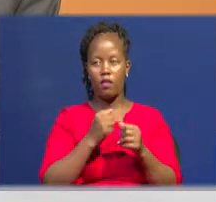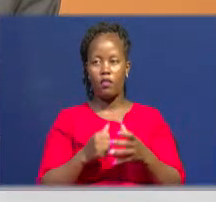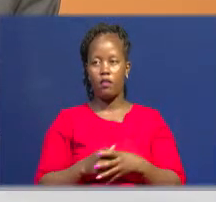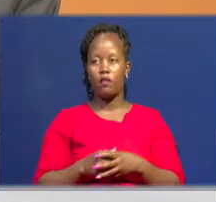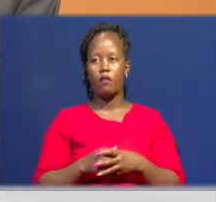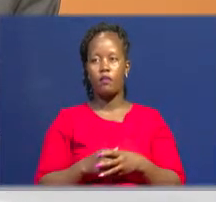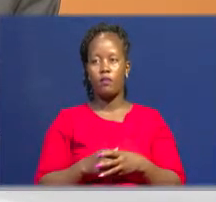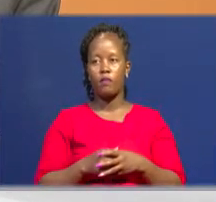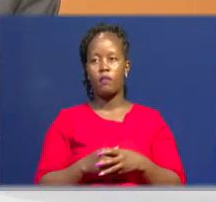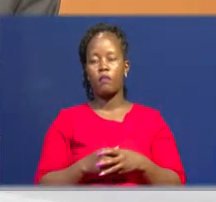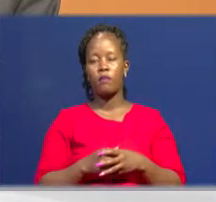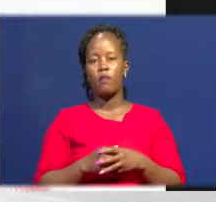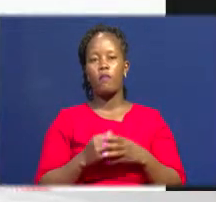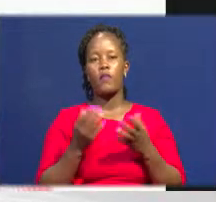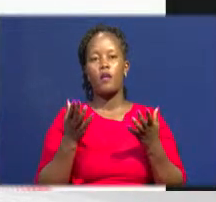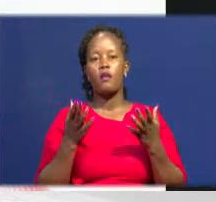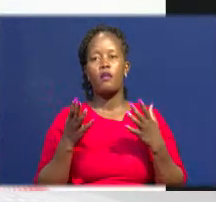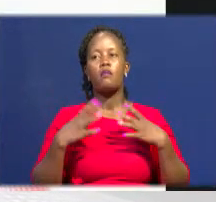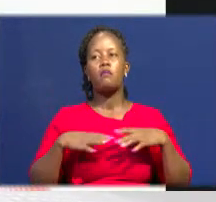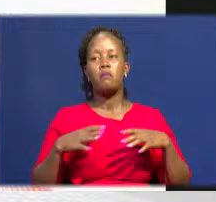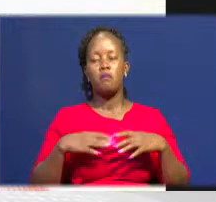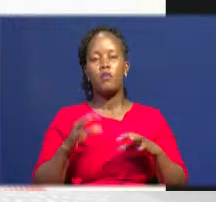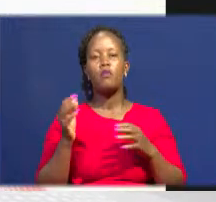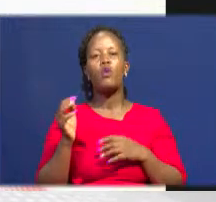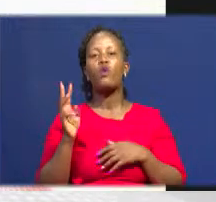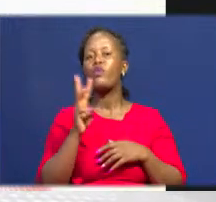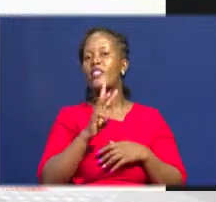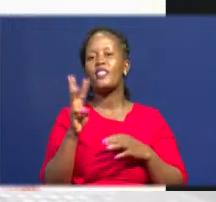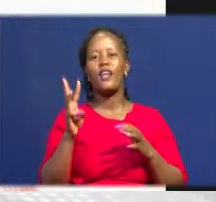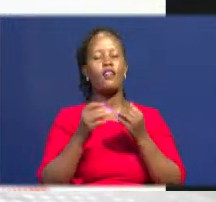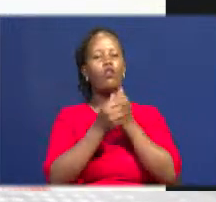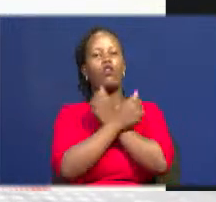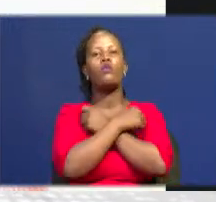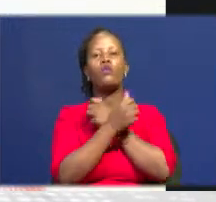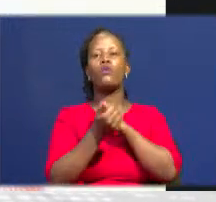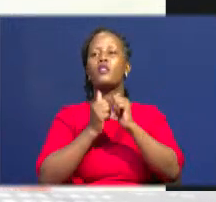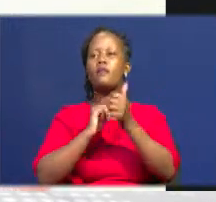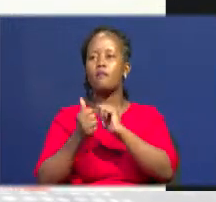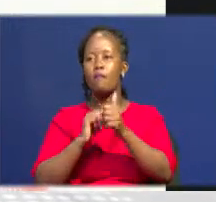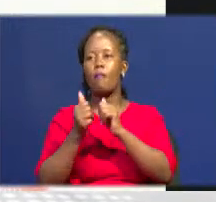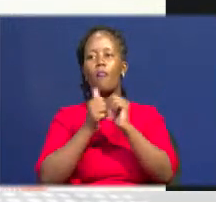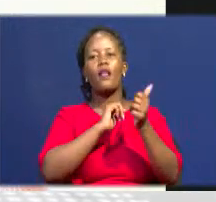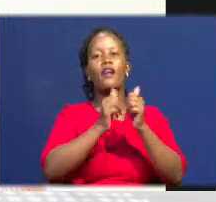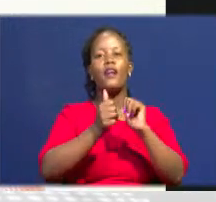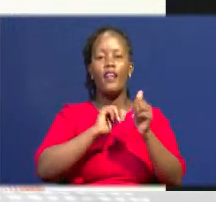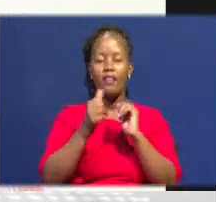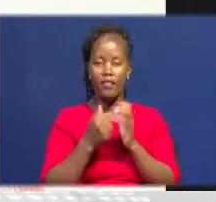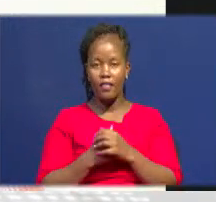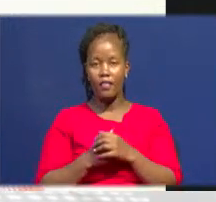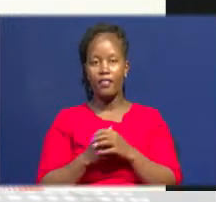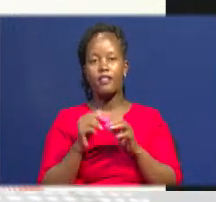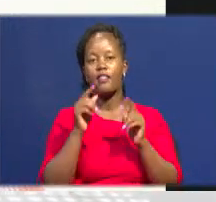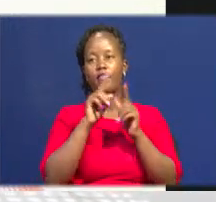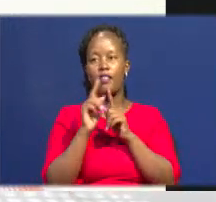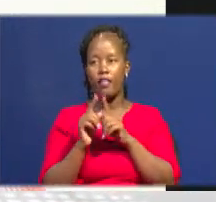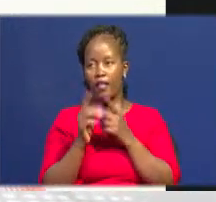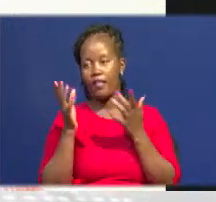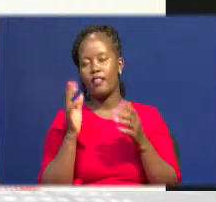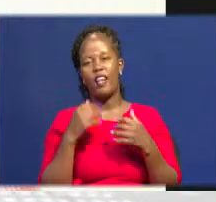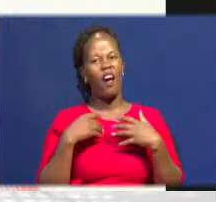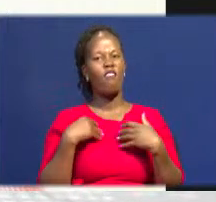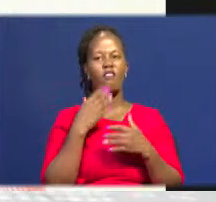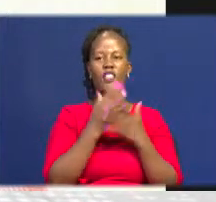Yeah, the people of Western, the people of Western love sports. I'm sure even come one games they will come in large